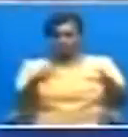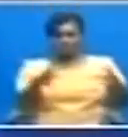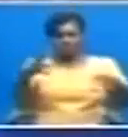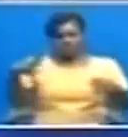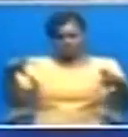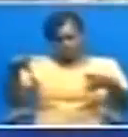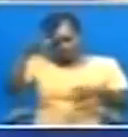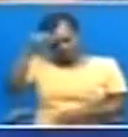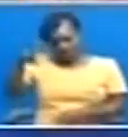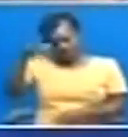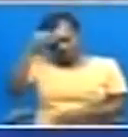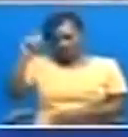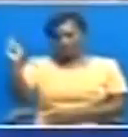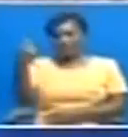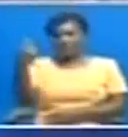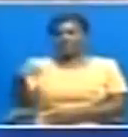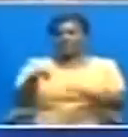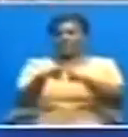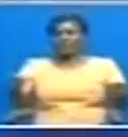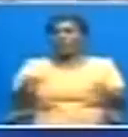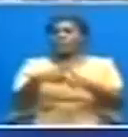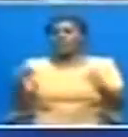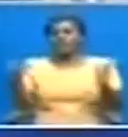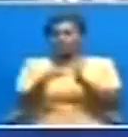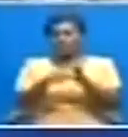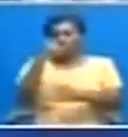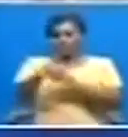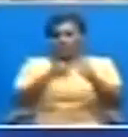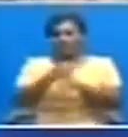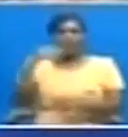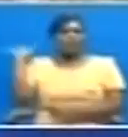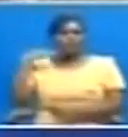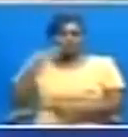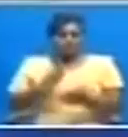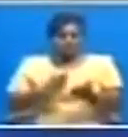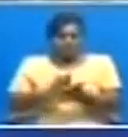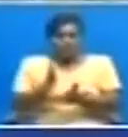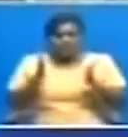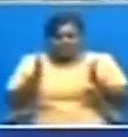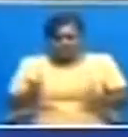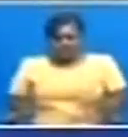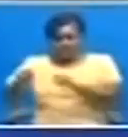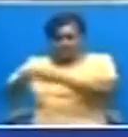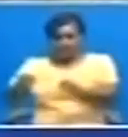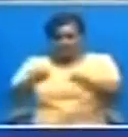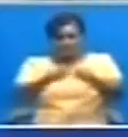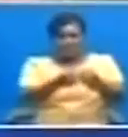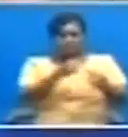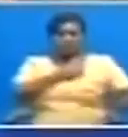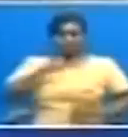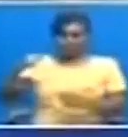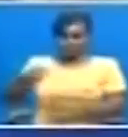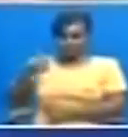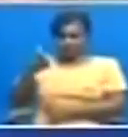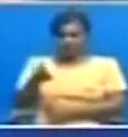Kenyan soil. The ties have been amicable for years, but alleged crimes such as human rights violations by British soldiers has put